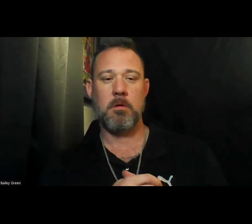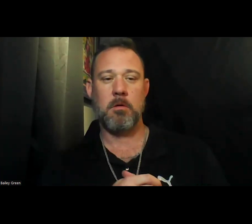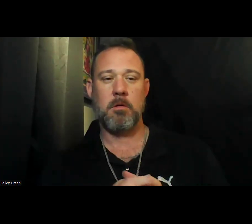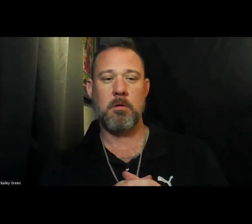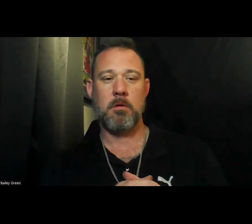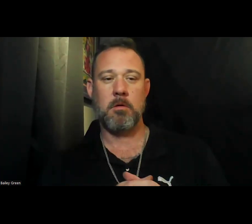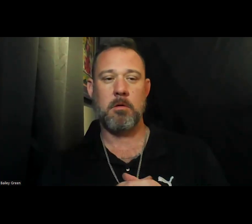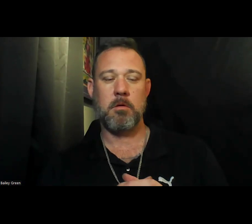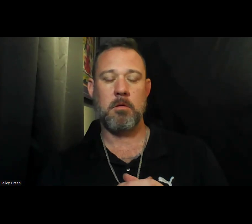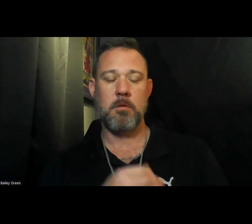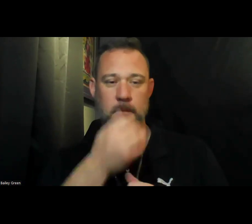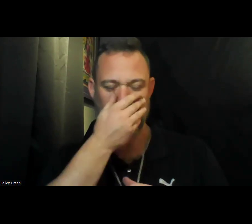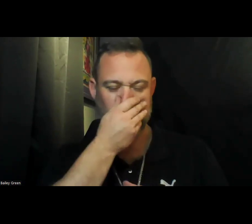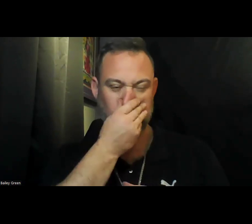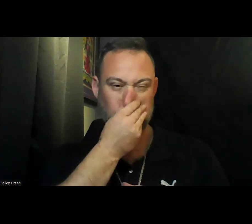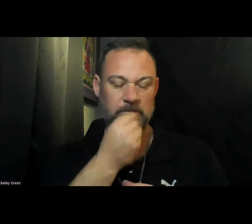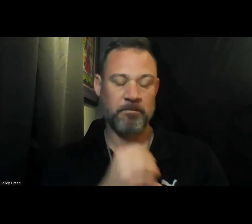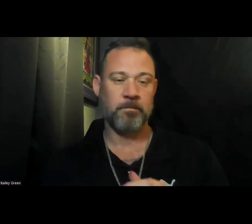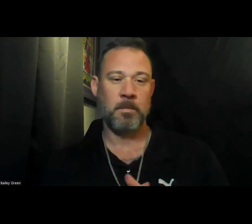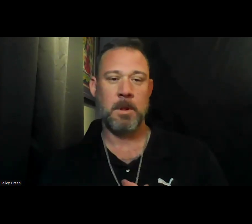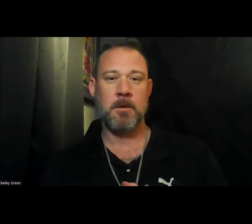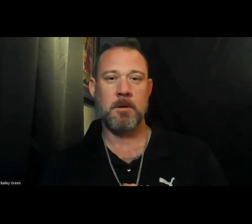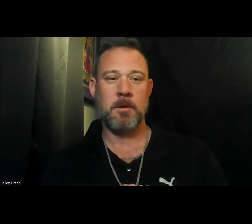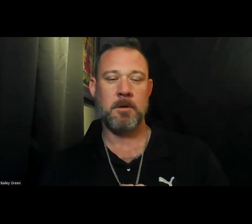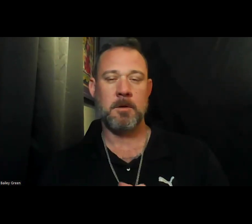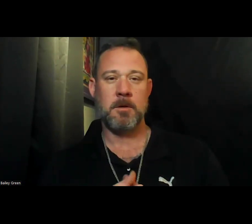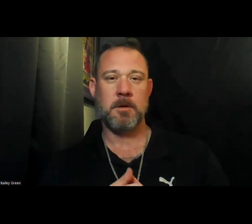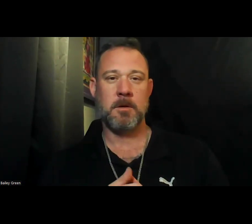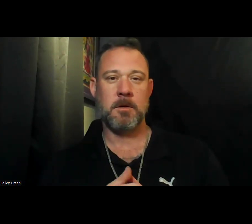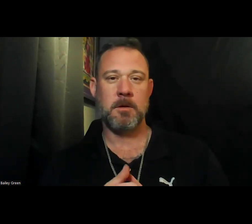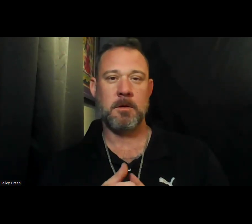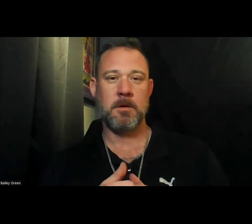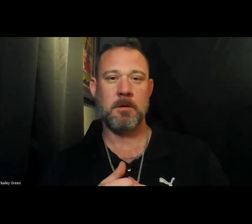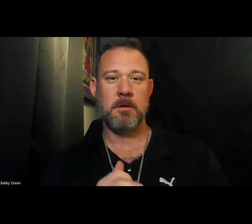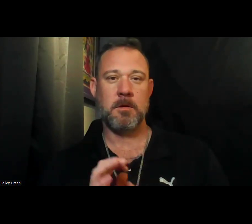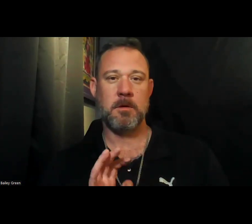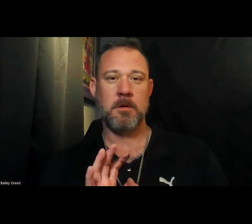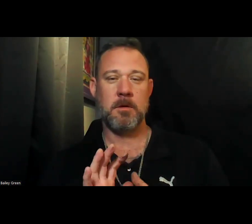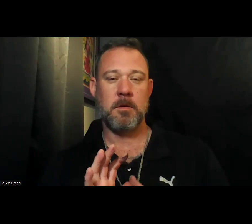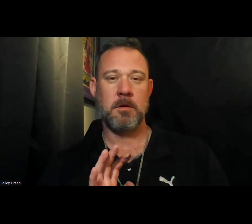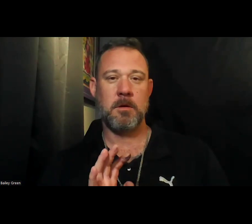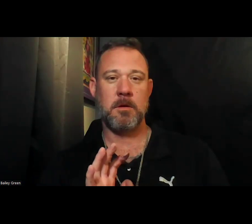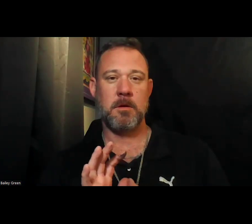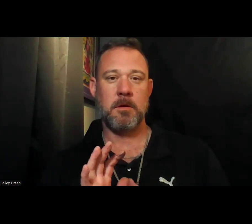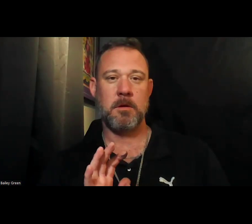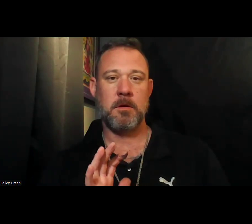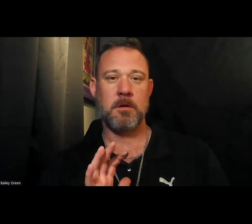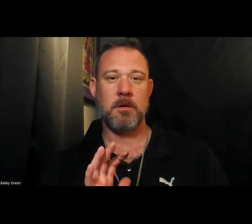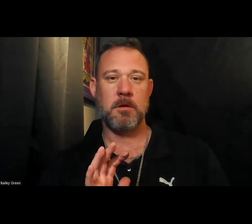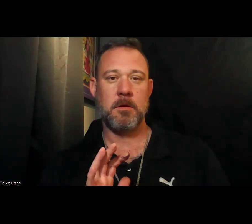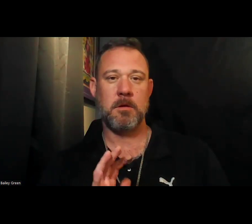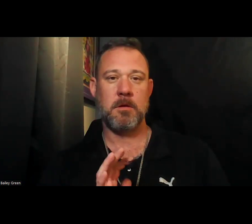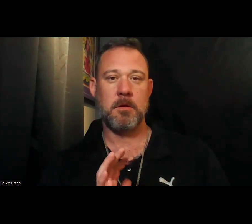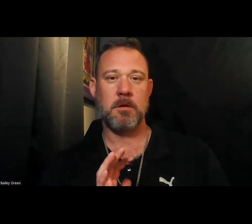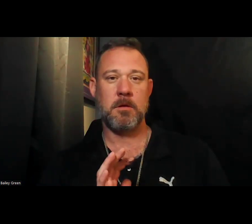that again. Sorry about this. Carol? Yeah, my suggestion would be to log off